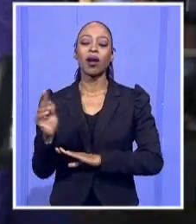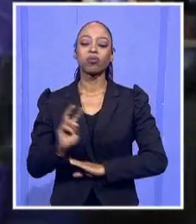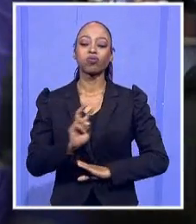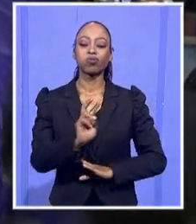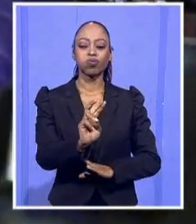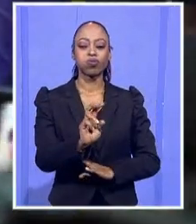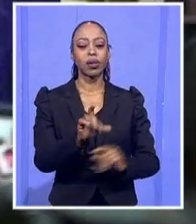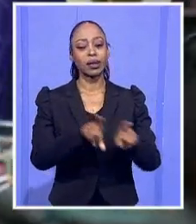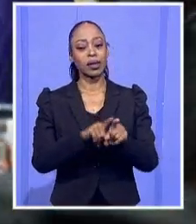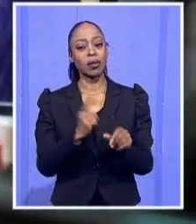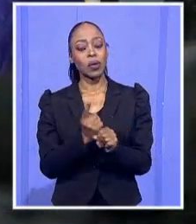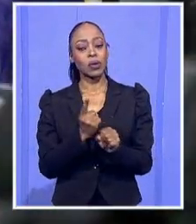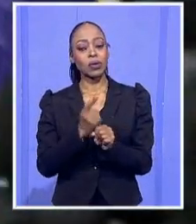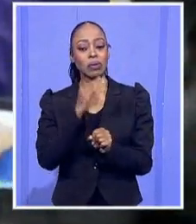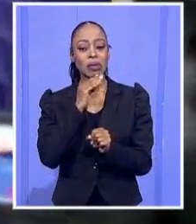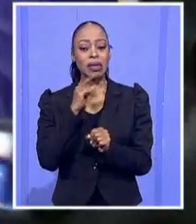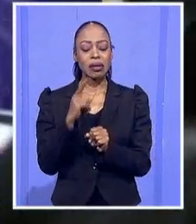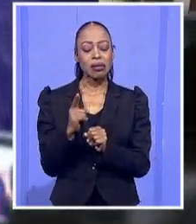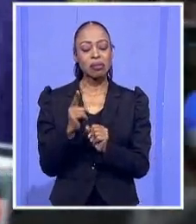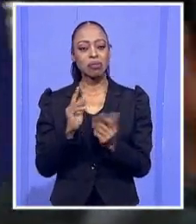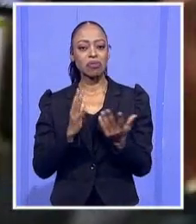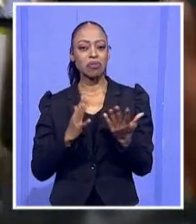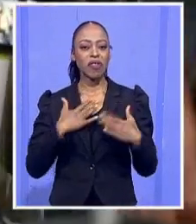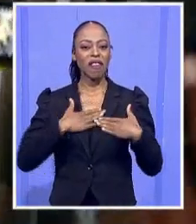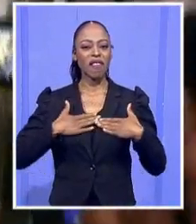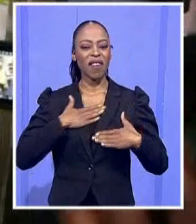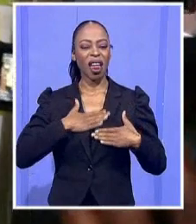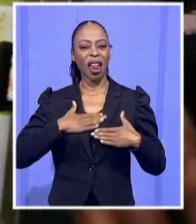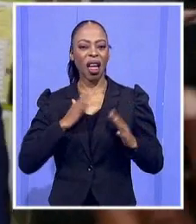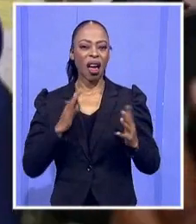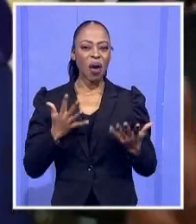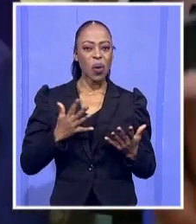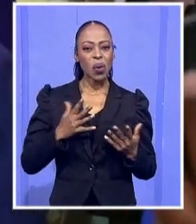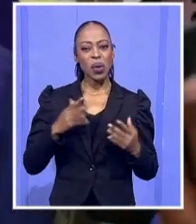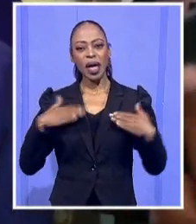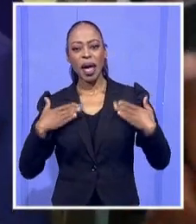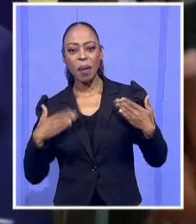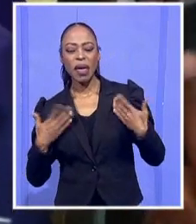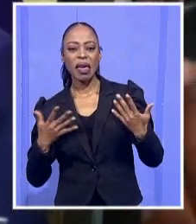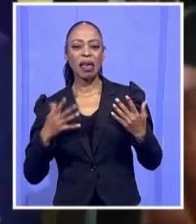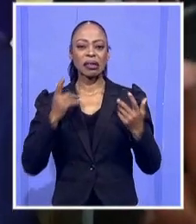was his mood, maybe if you did get to engage with him?